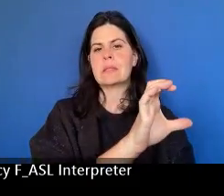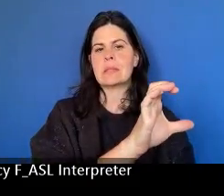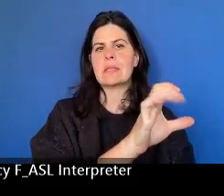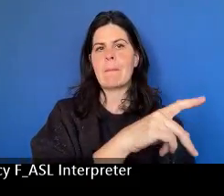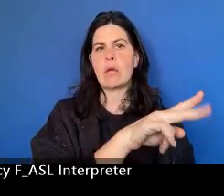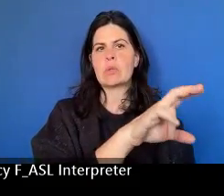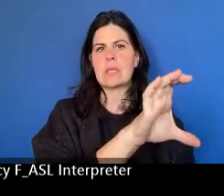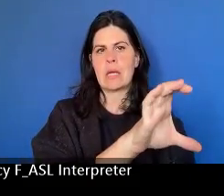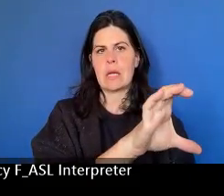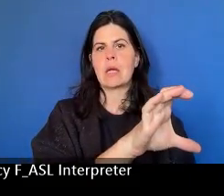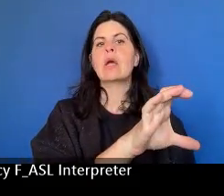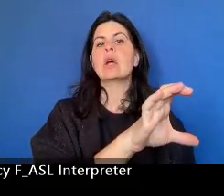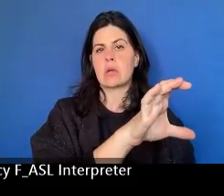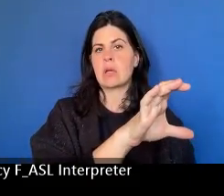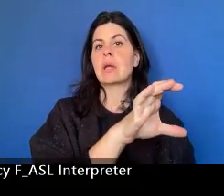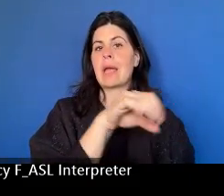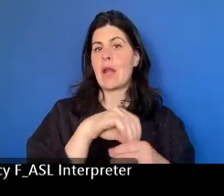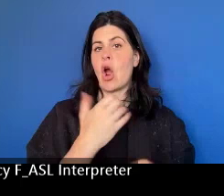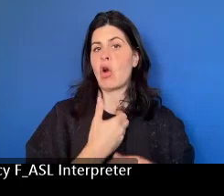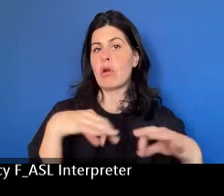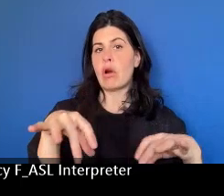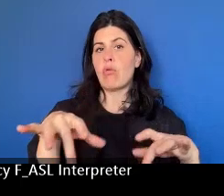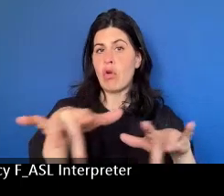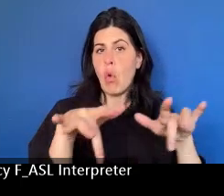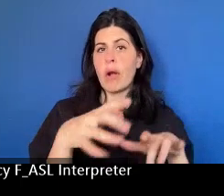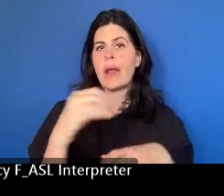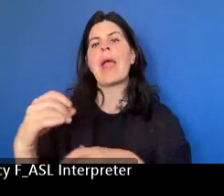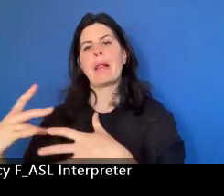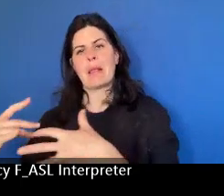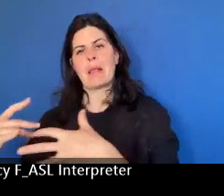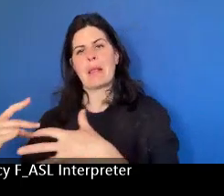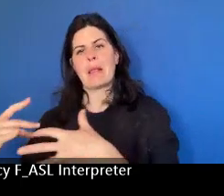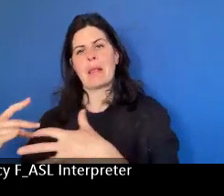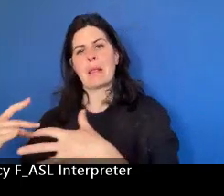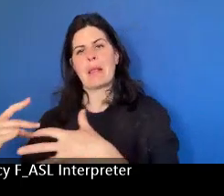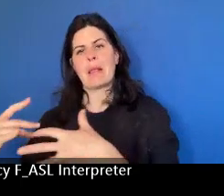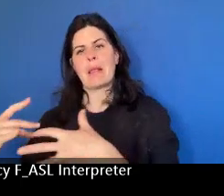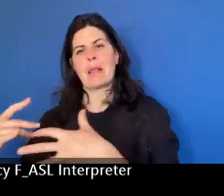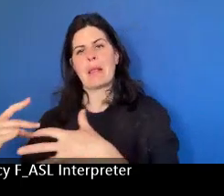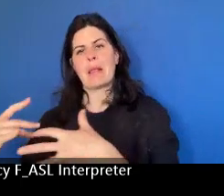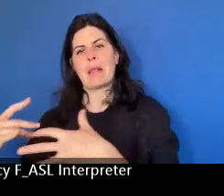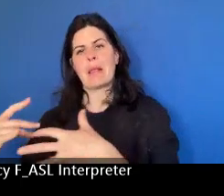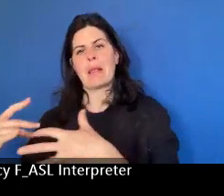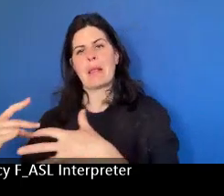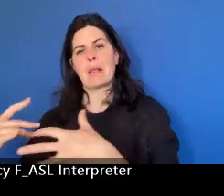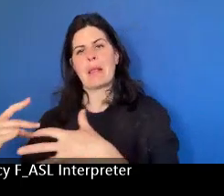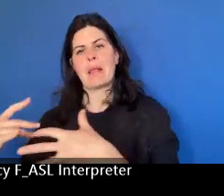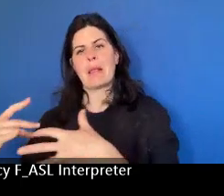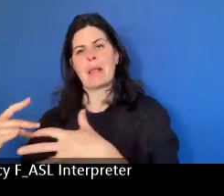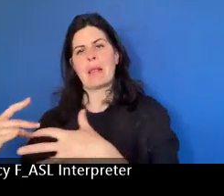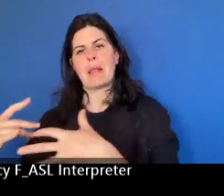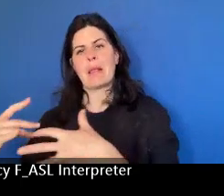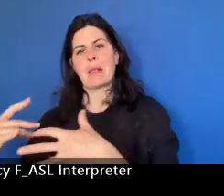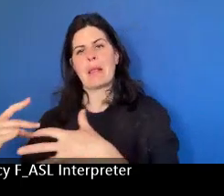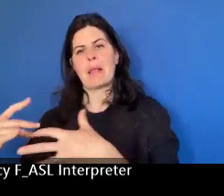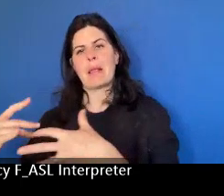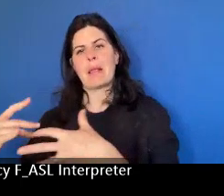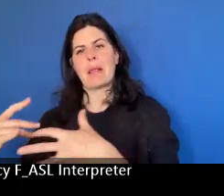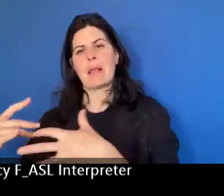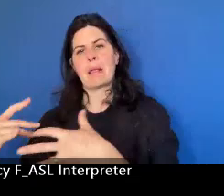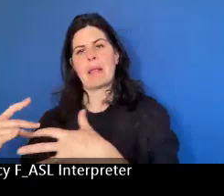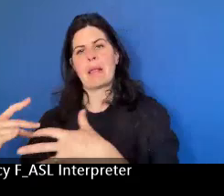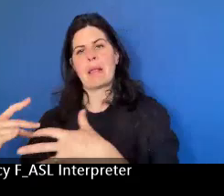information session and through our summary. And the CPUC will be taking that into consideration as they establish that policy moving into